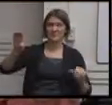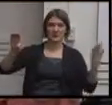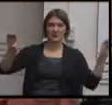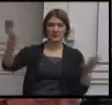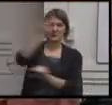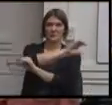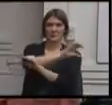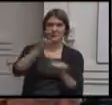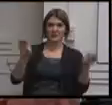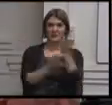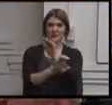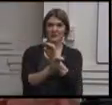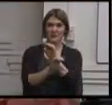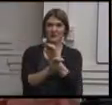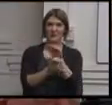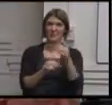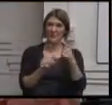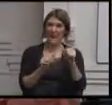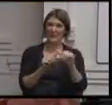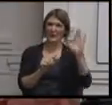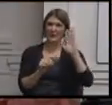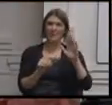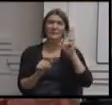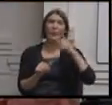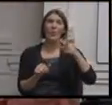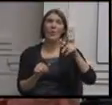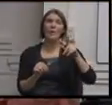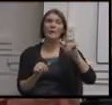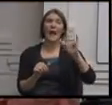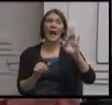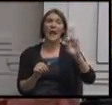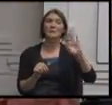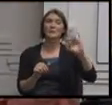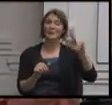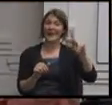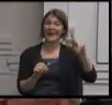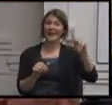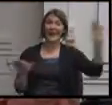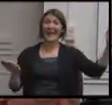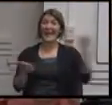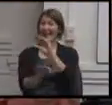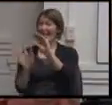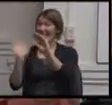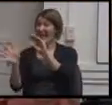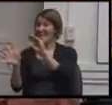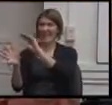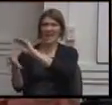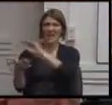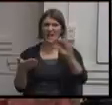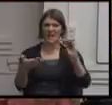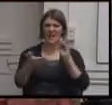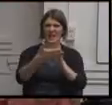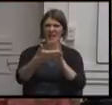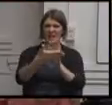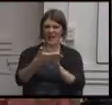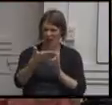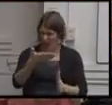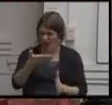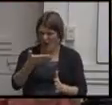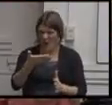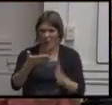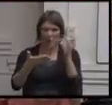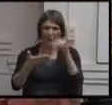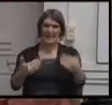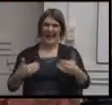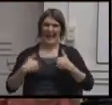is, that you didn't use for the skating rink. You put it into the revenue line item, and guess what? You have to make that money up the